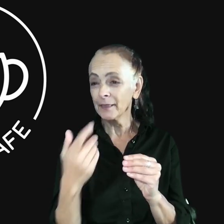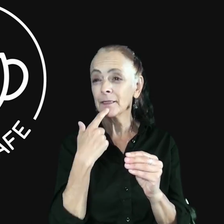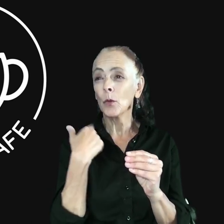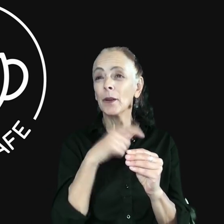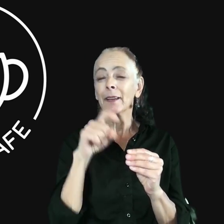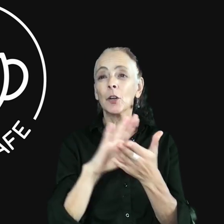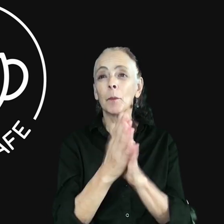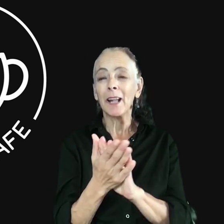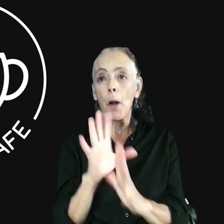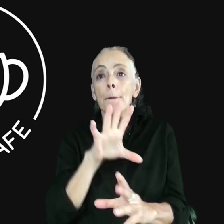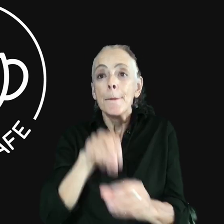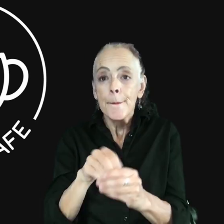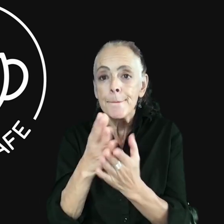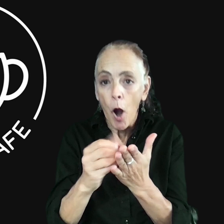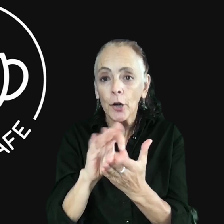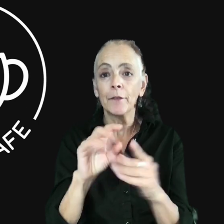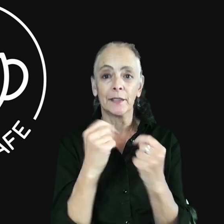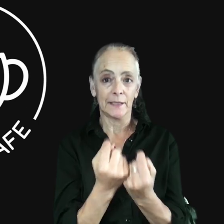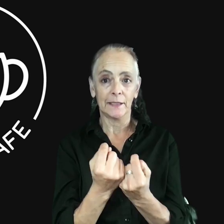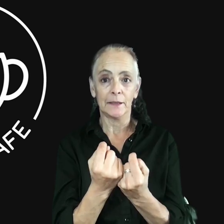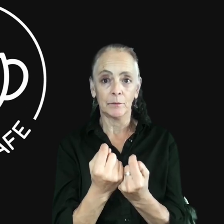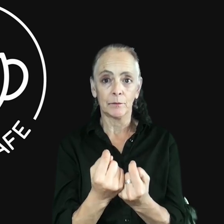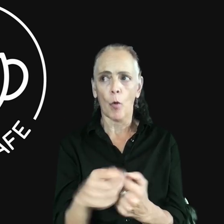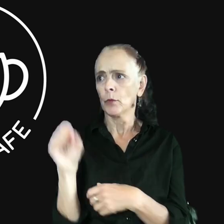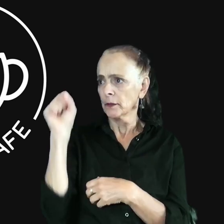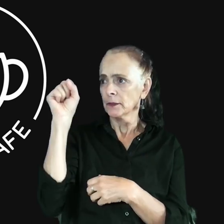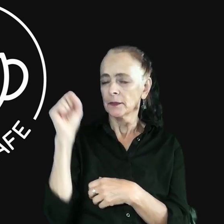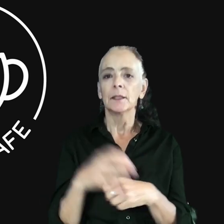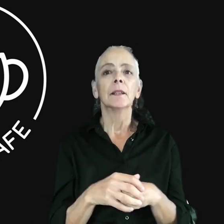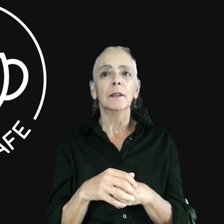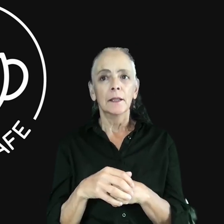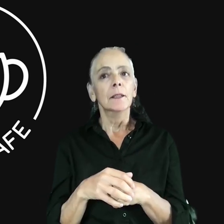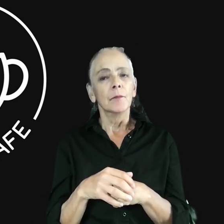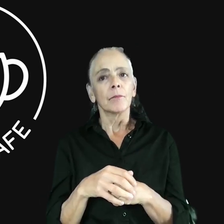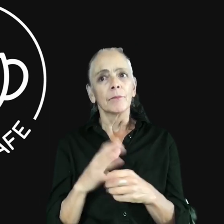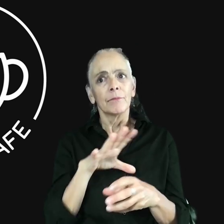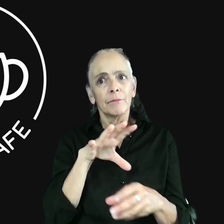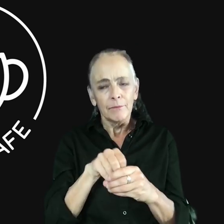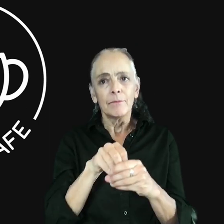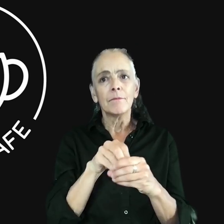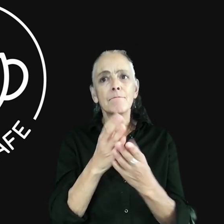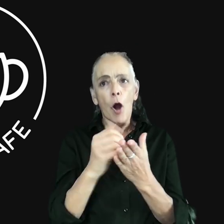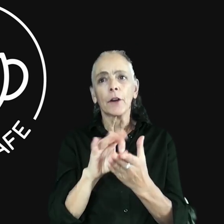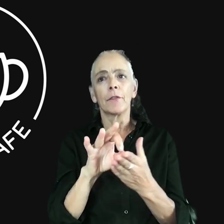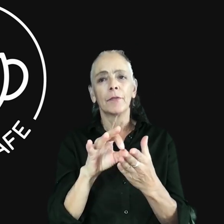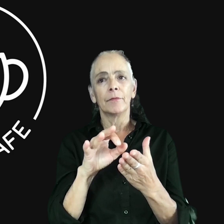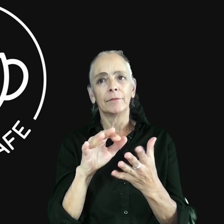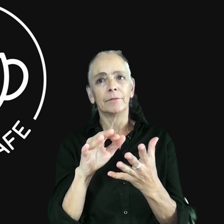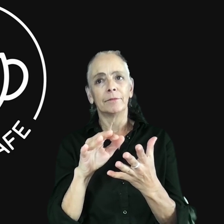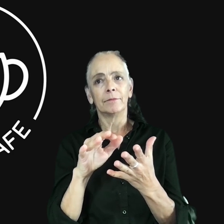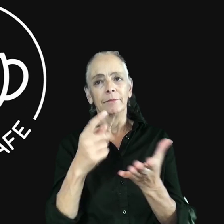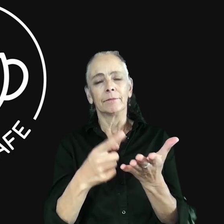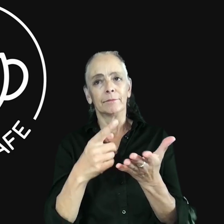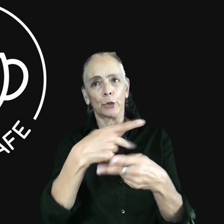become part of the team we need to become part of the production team because um i remember from discussion i had with uh